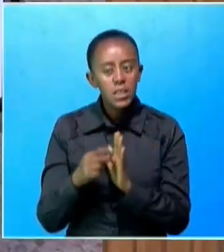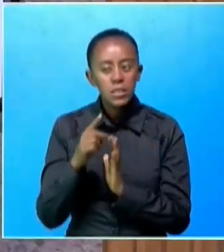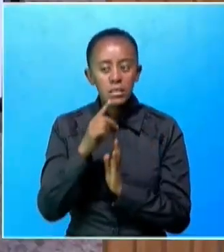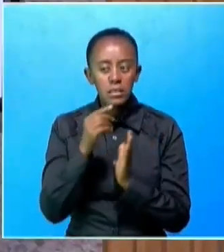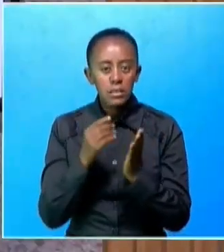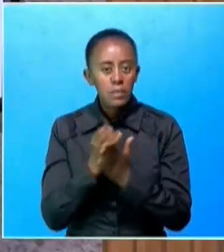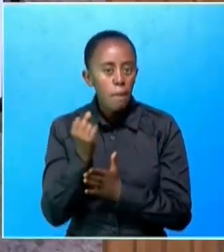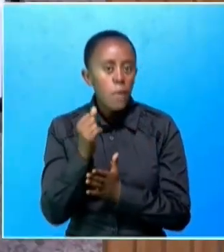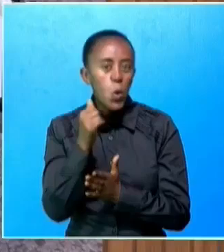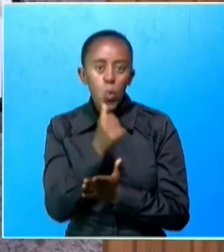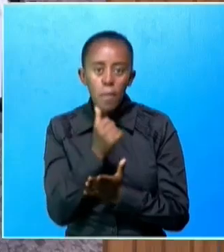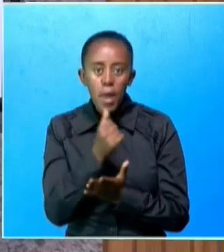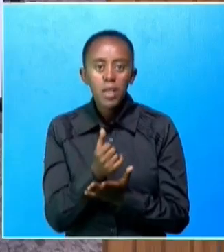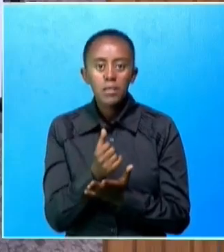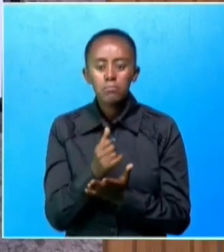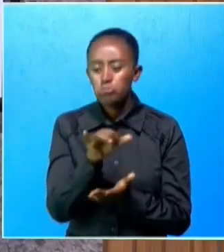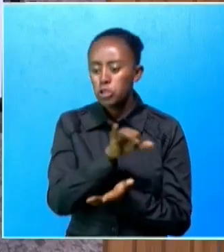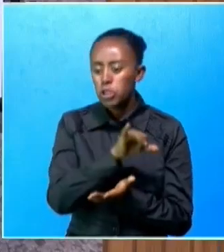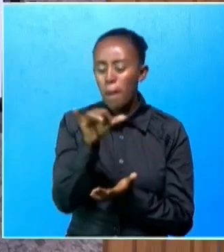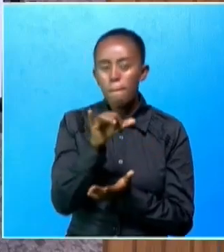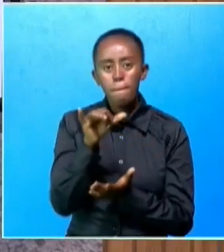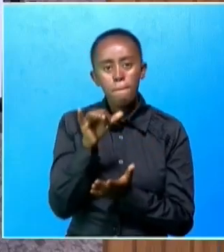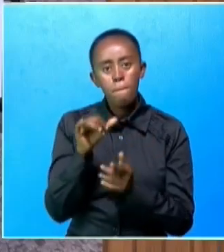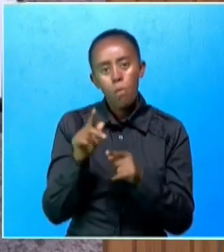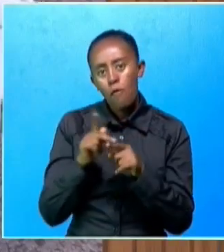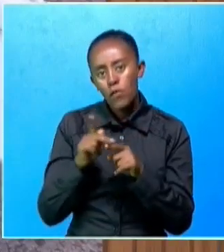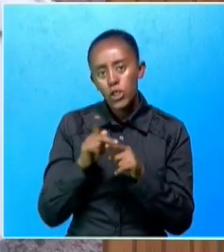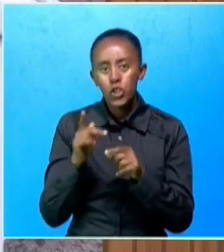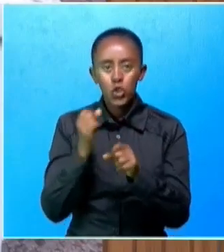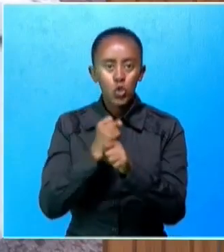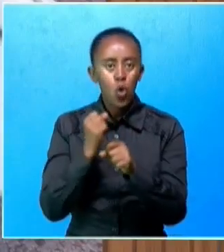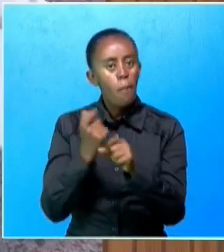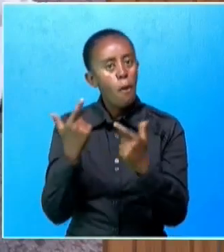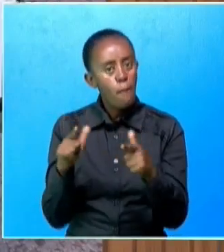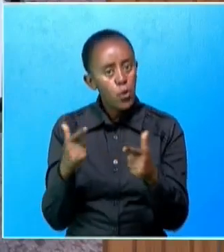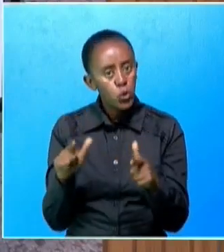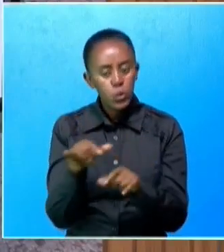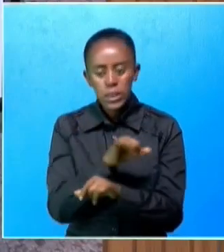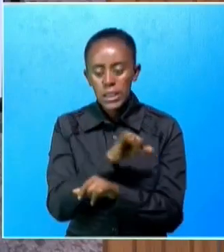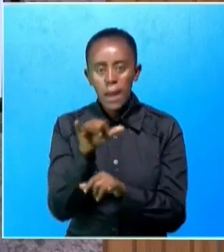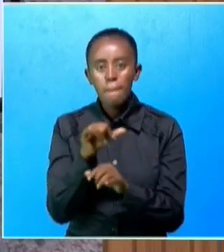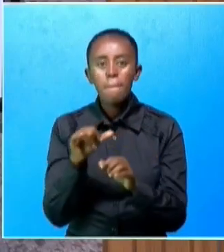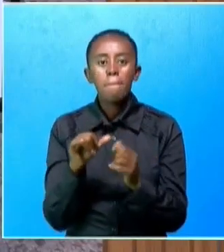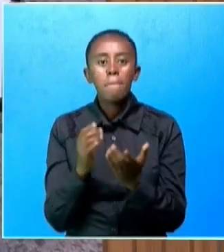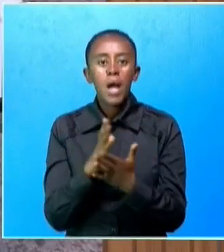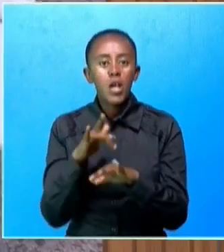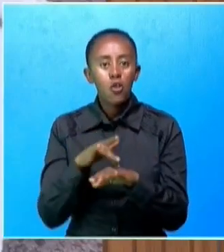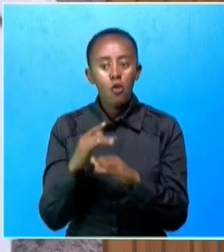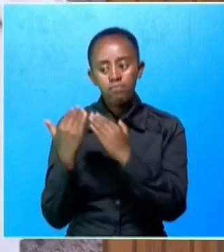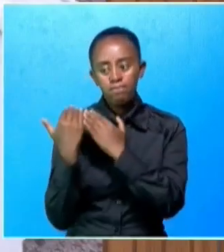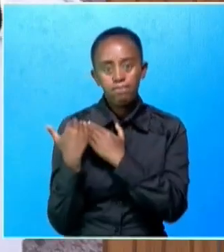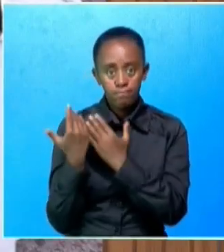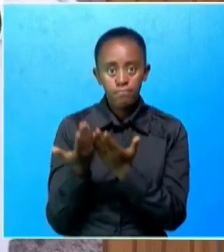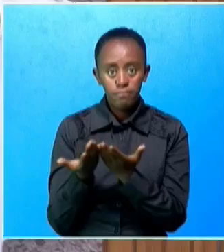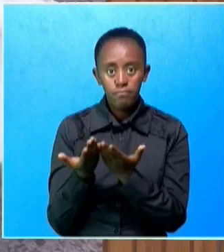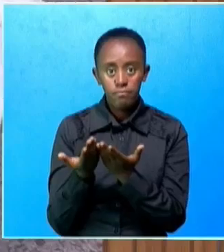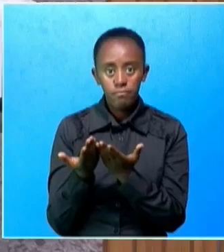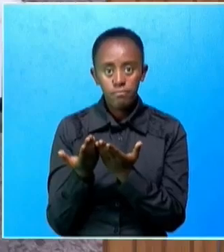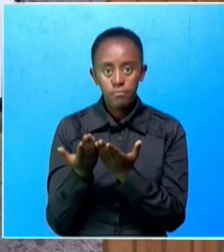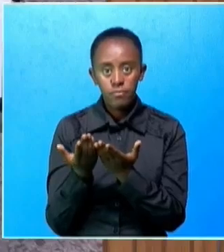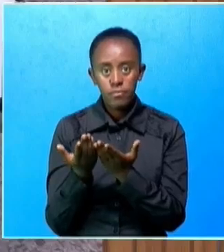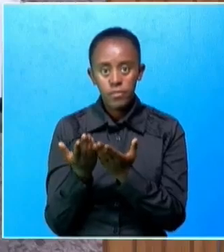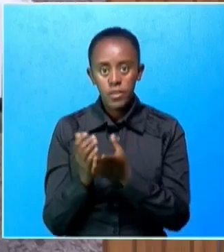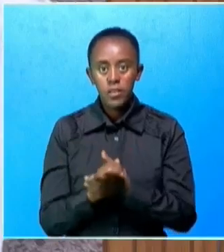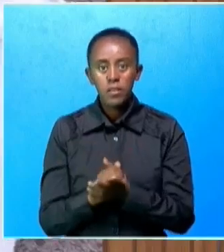who have the same profession, the same job opportunity, the same kind of position, whereas they are not paid